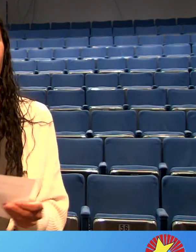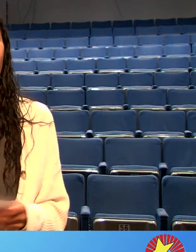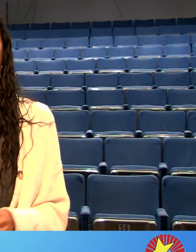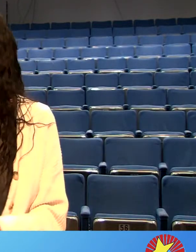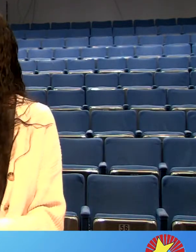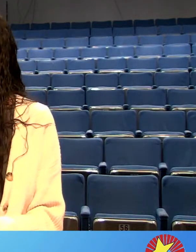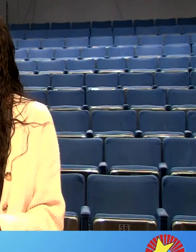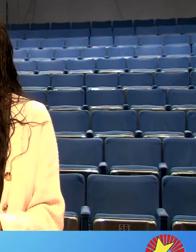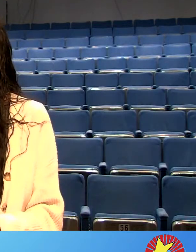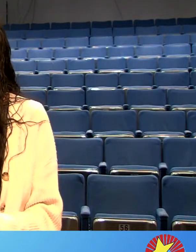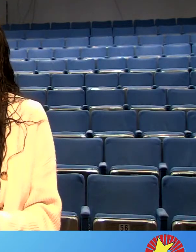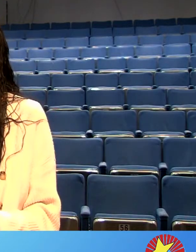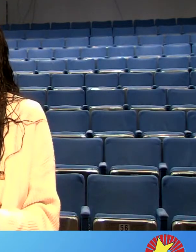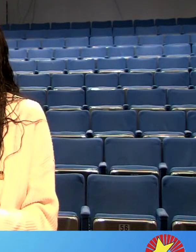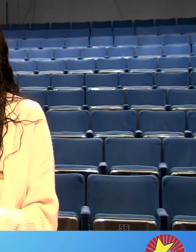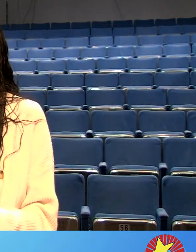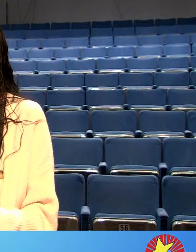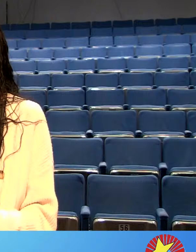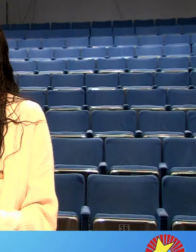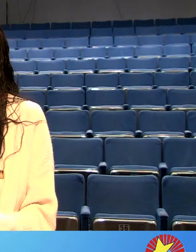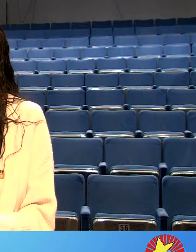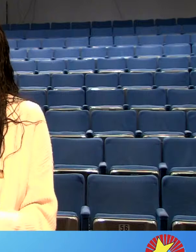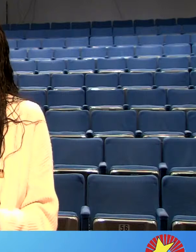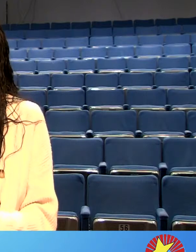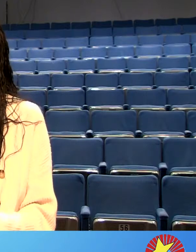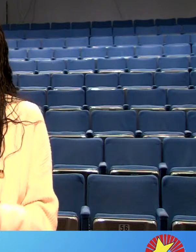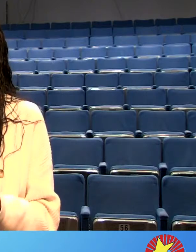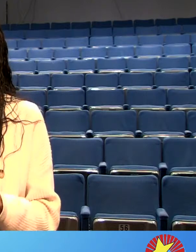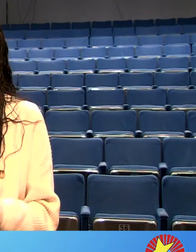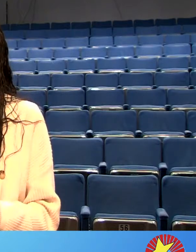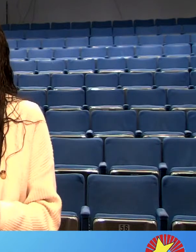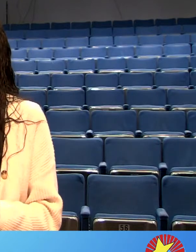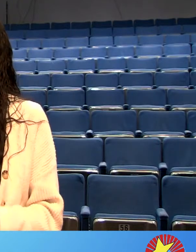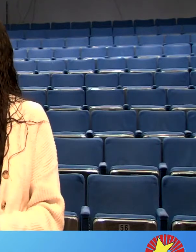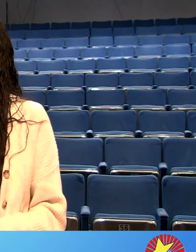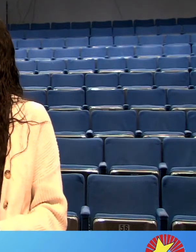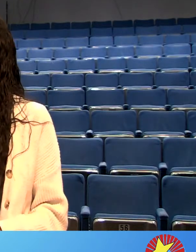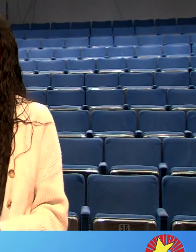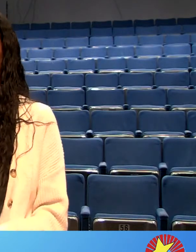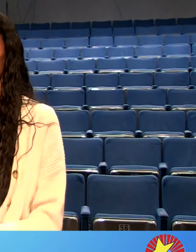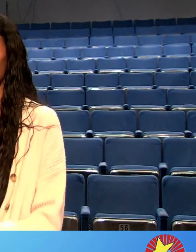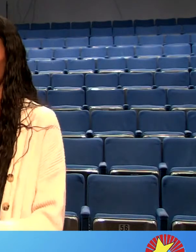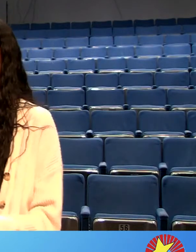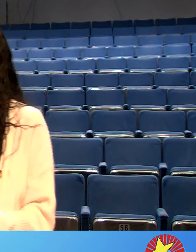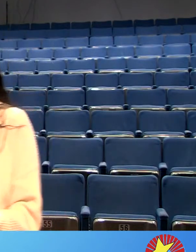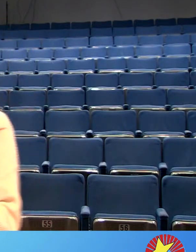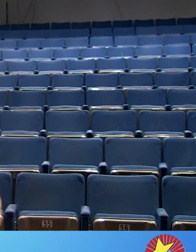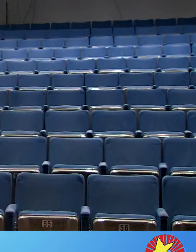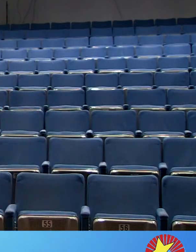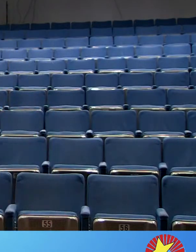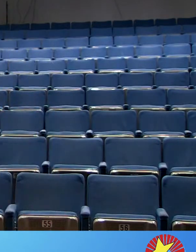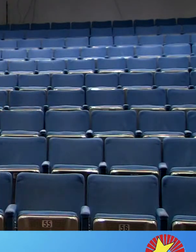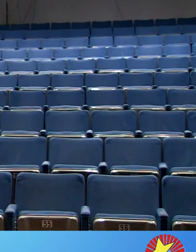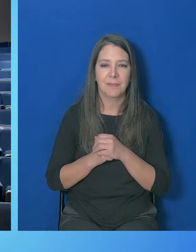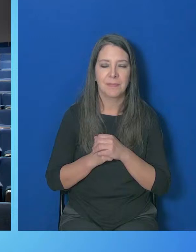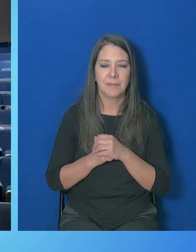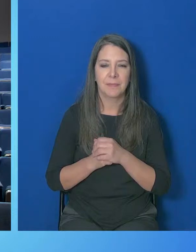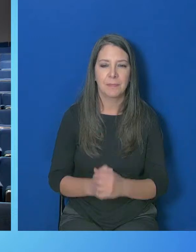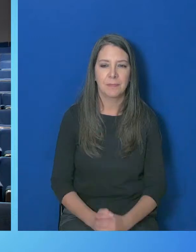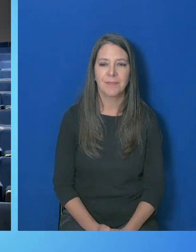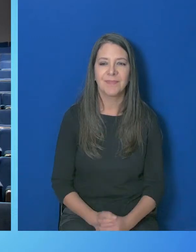Thank you. I do not. I thought you all did a very thorough job, but I'm here to help if there's any questions on the board.